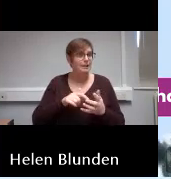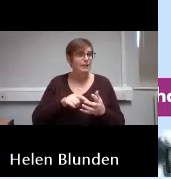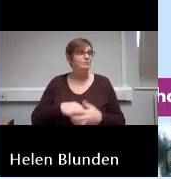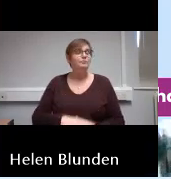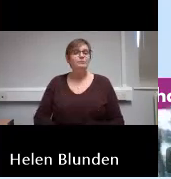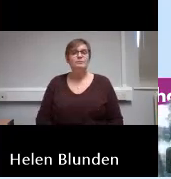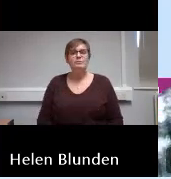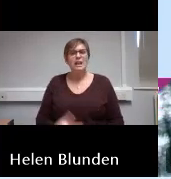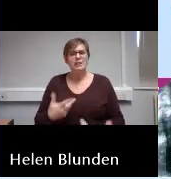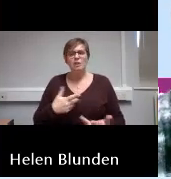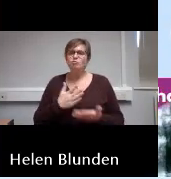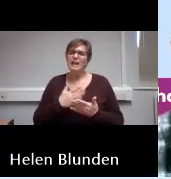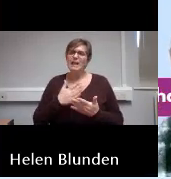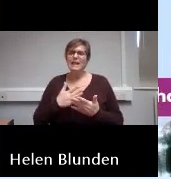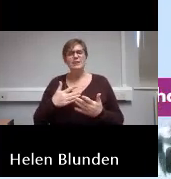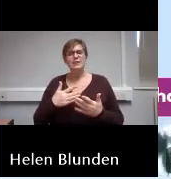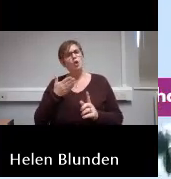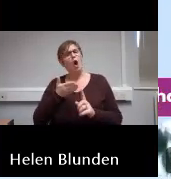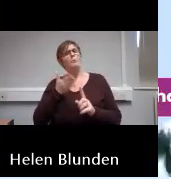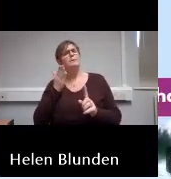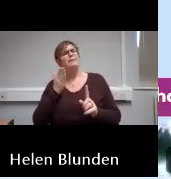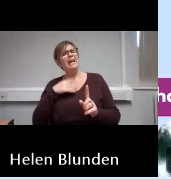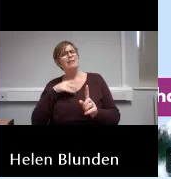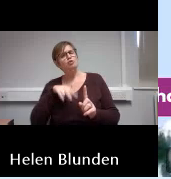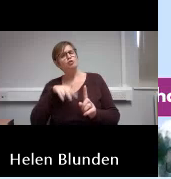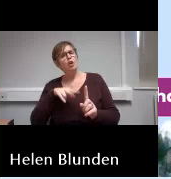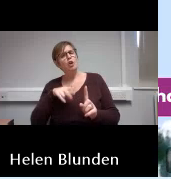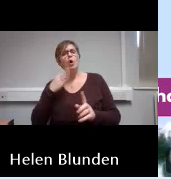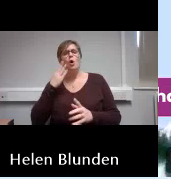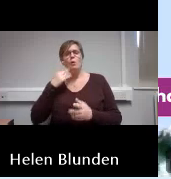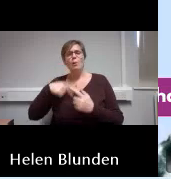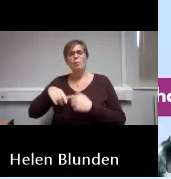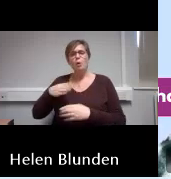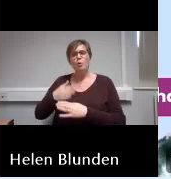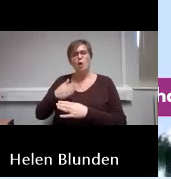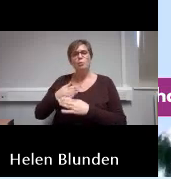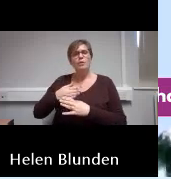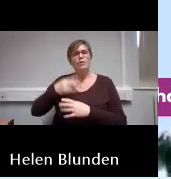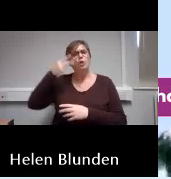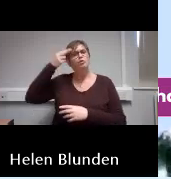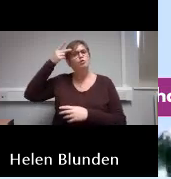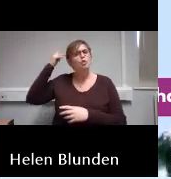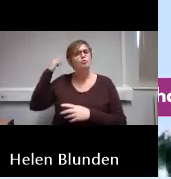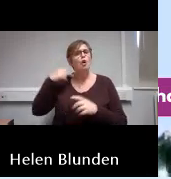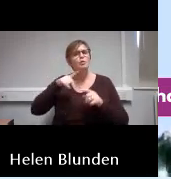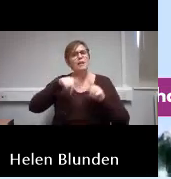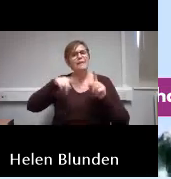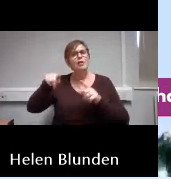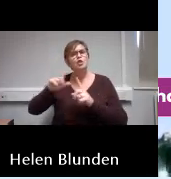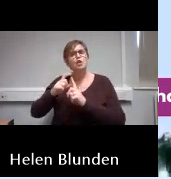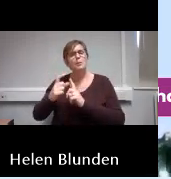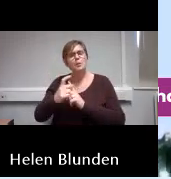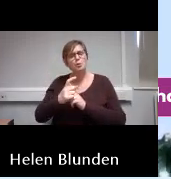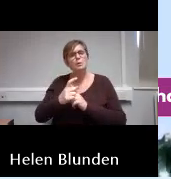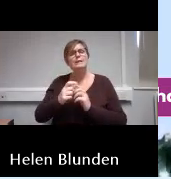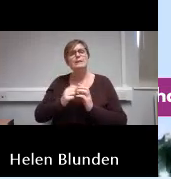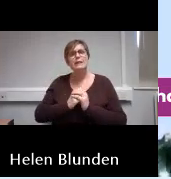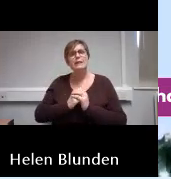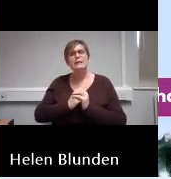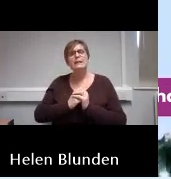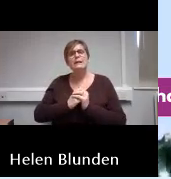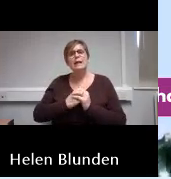It's sort of an observation, I think. I think when we're working with the neurodivergent community,